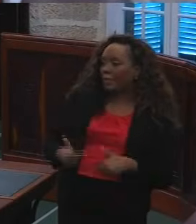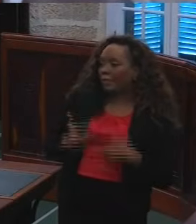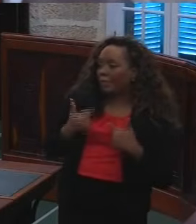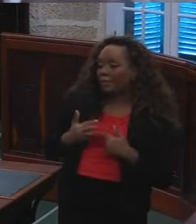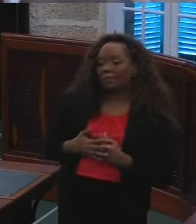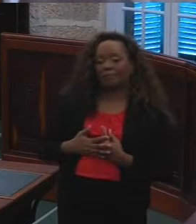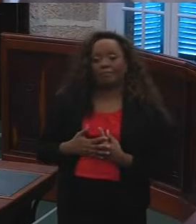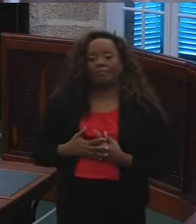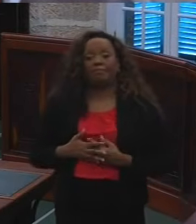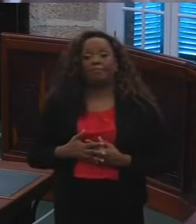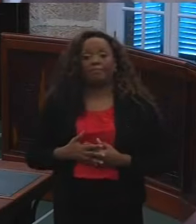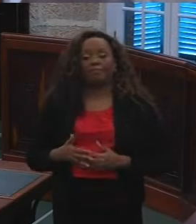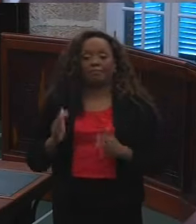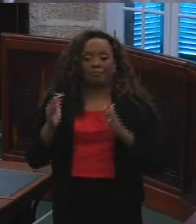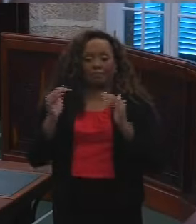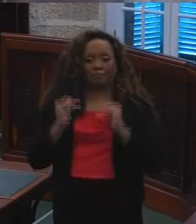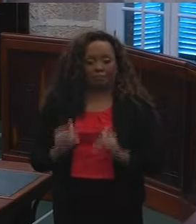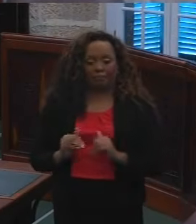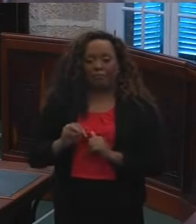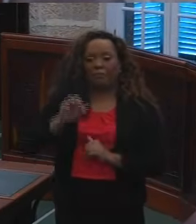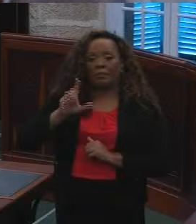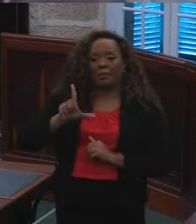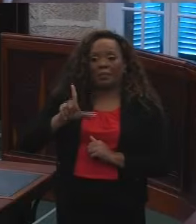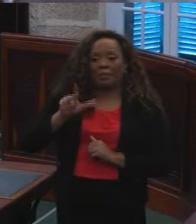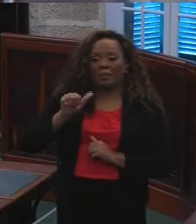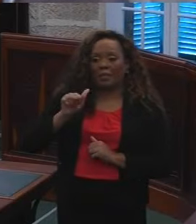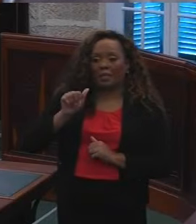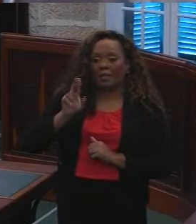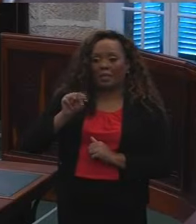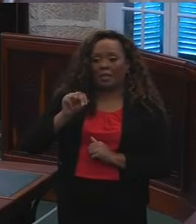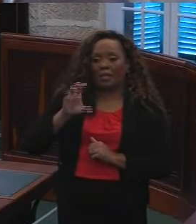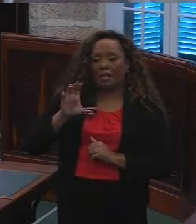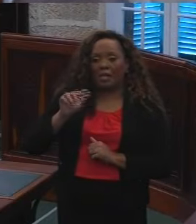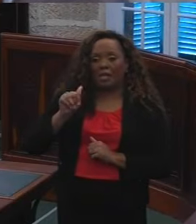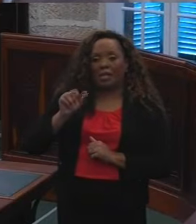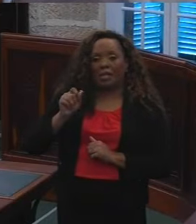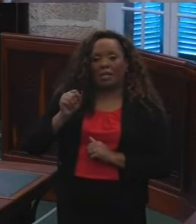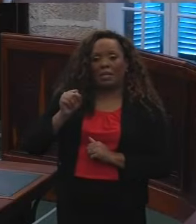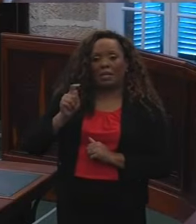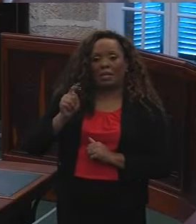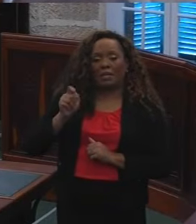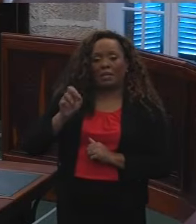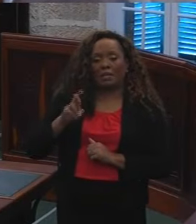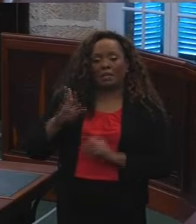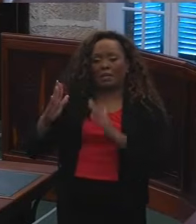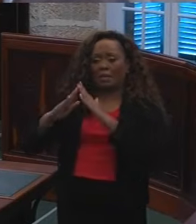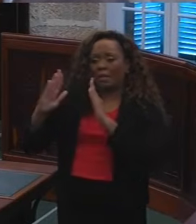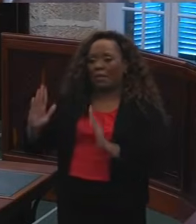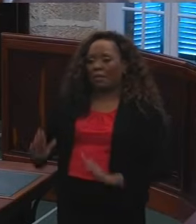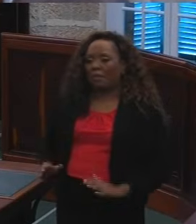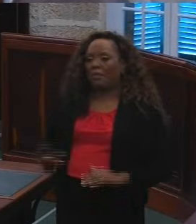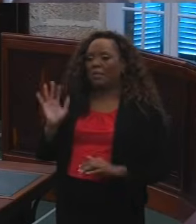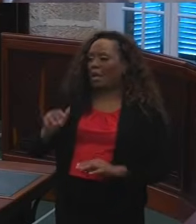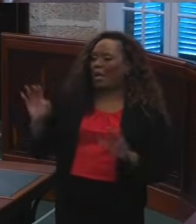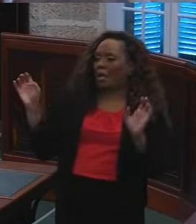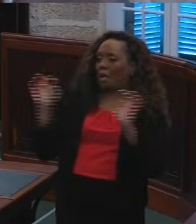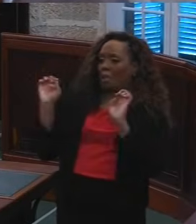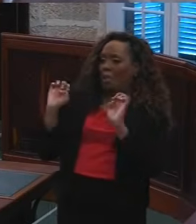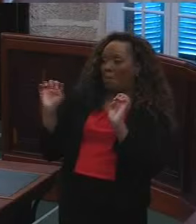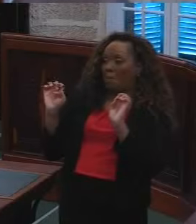House, which houses displaced seniors due to unfortunate emergency circumstances. That